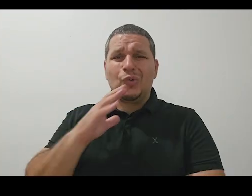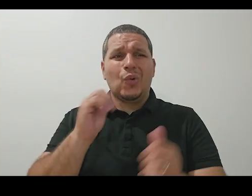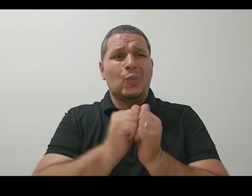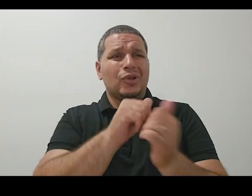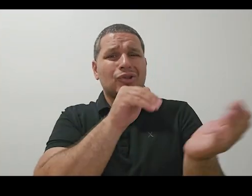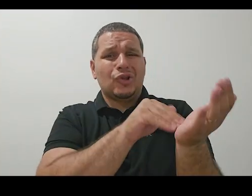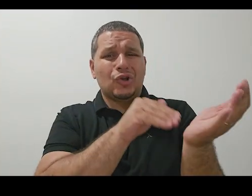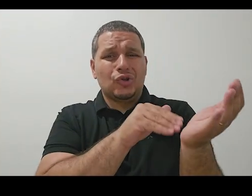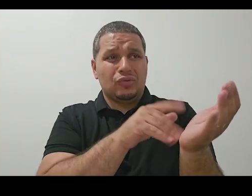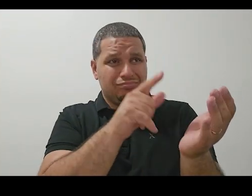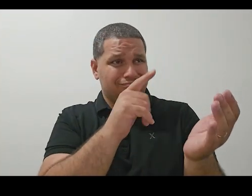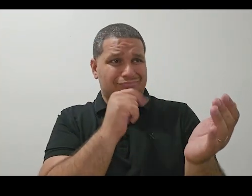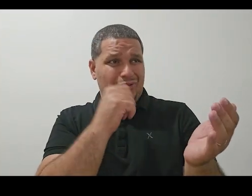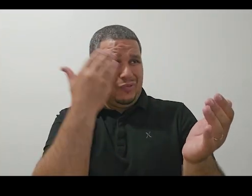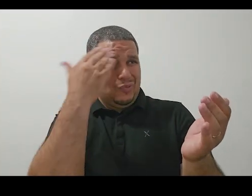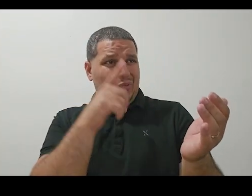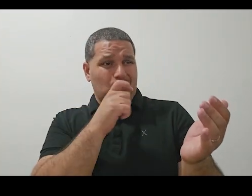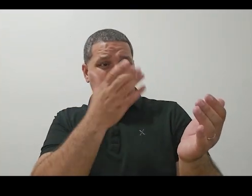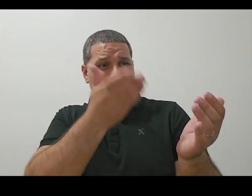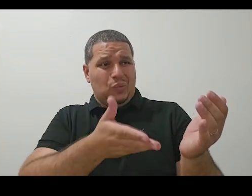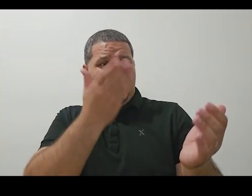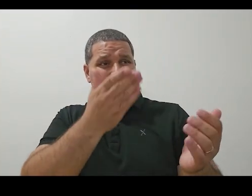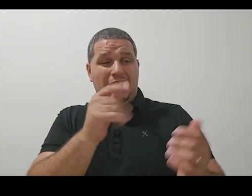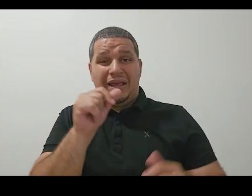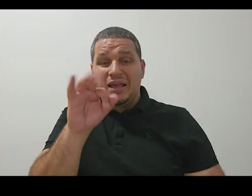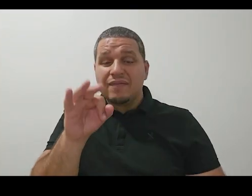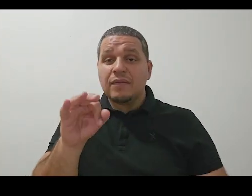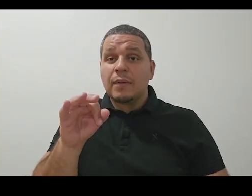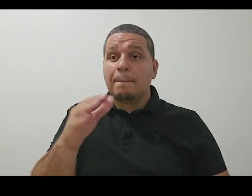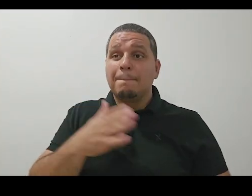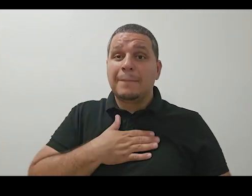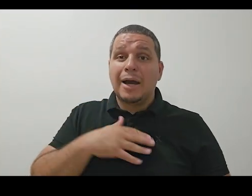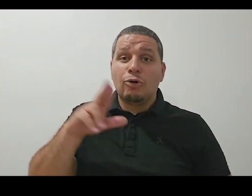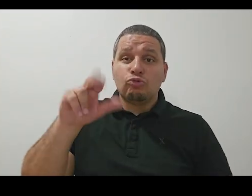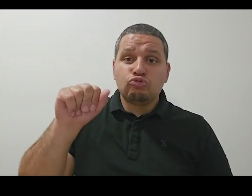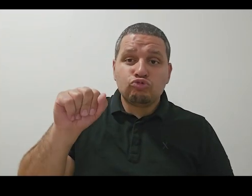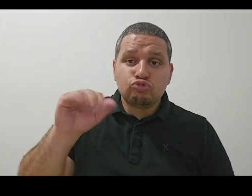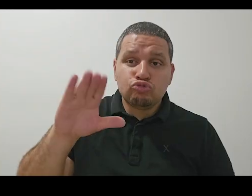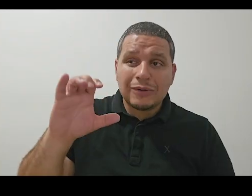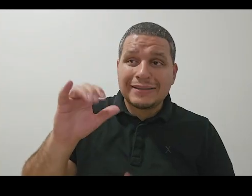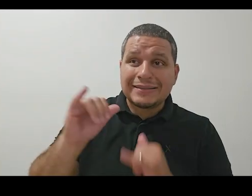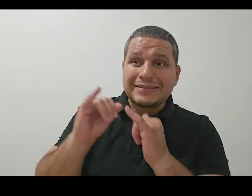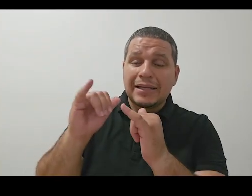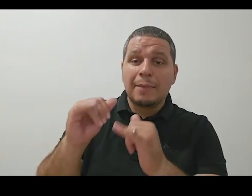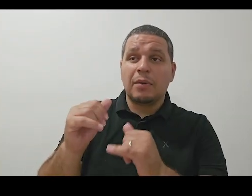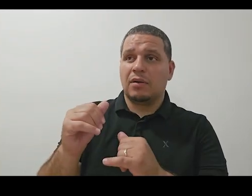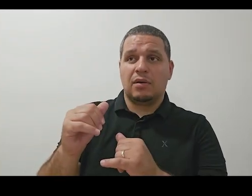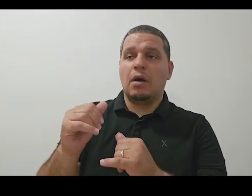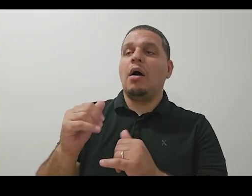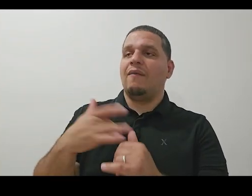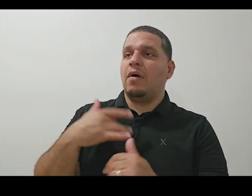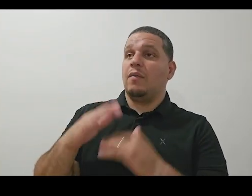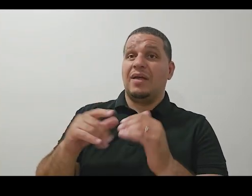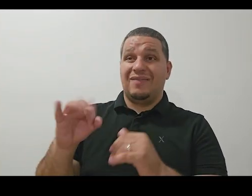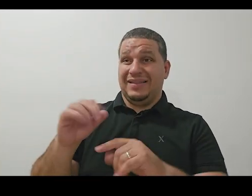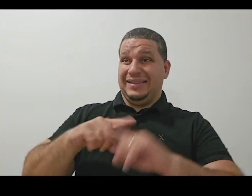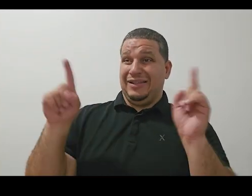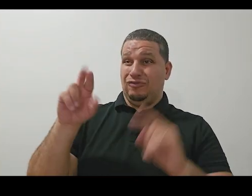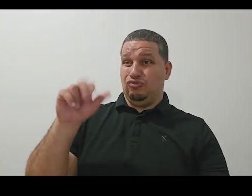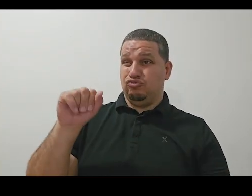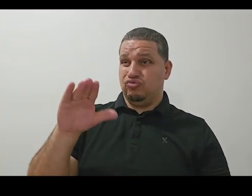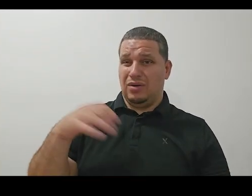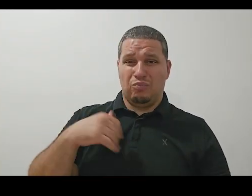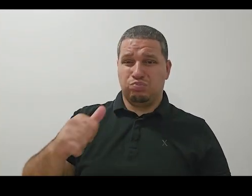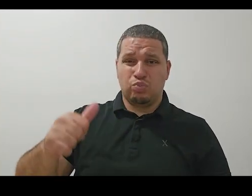know. And if it's somebody that it's in my race and I really don't want to speak. I know